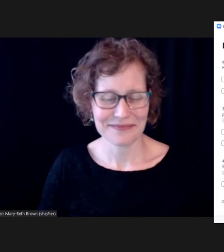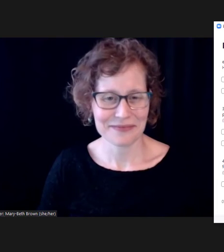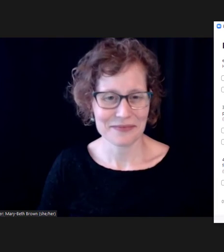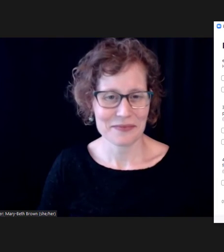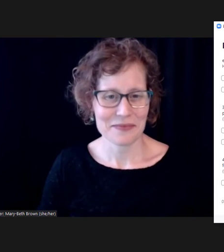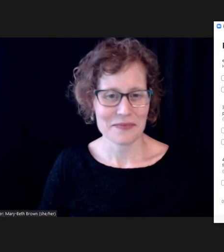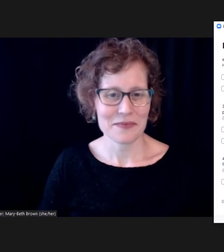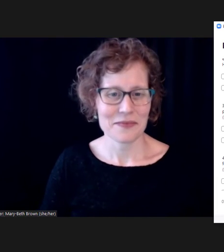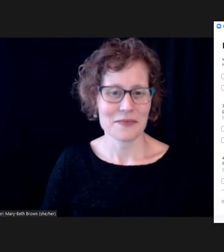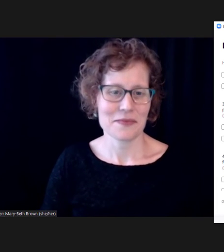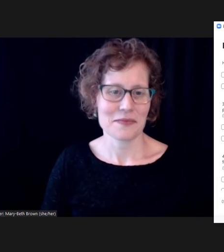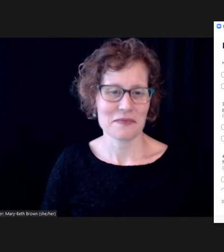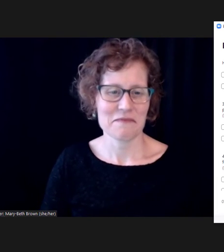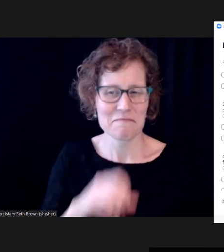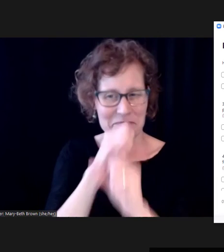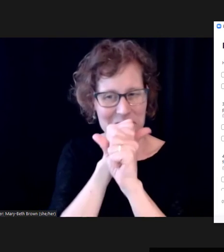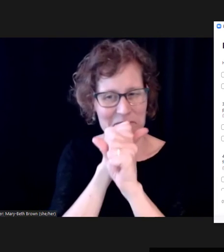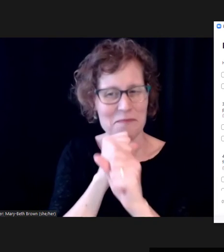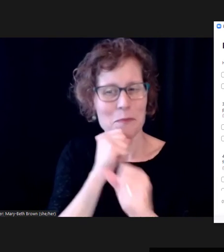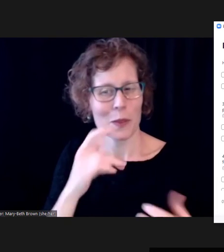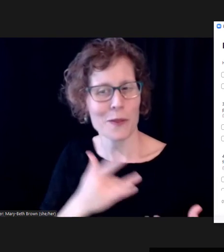be worried about if you get anything wrong.